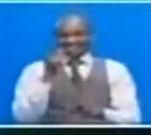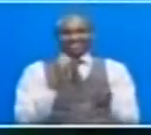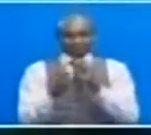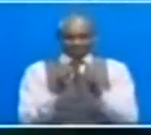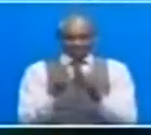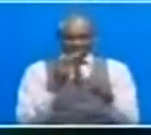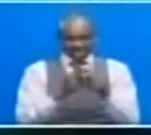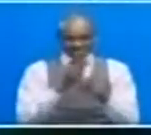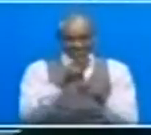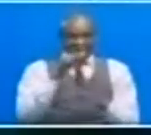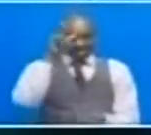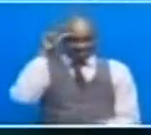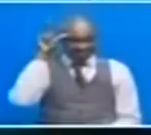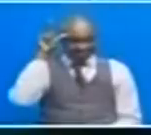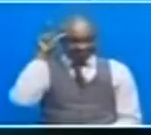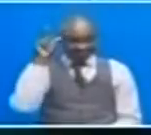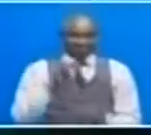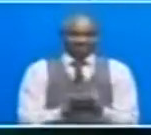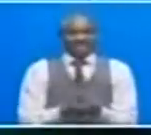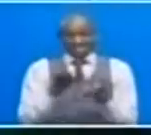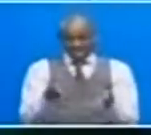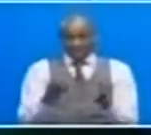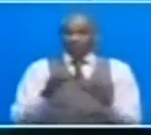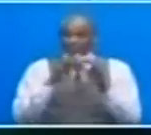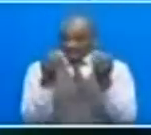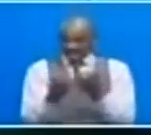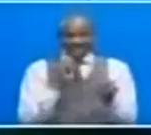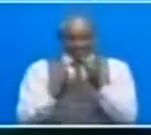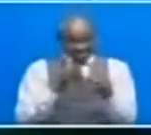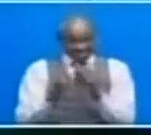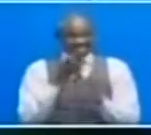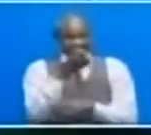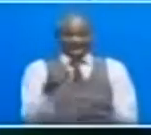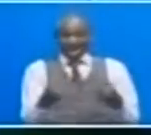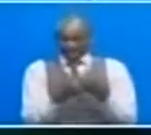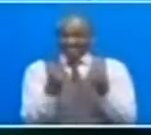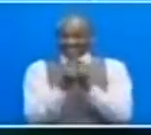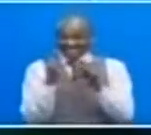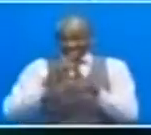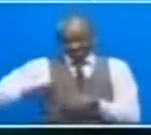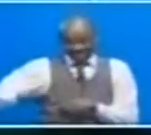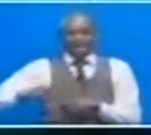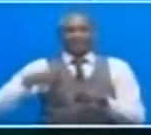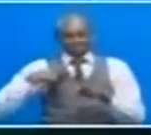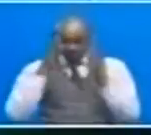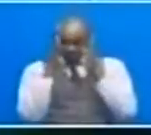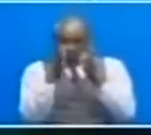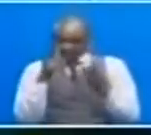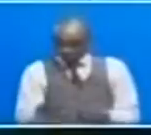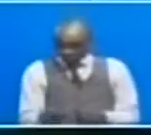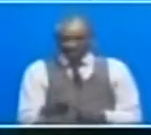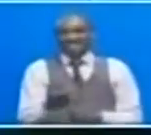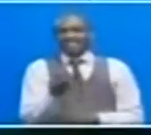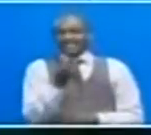Sports. My name is Lynn Washira. And even with the World Athletics Championships coming in under 10 days, focus is still on the rampant doping